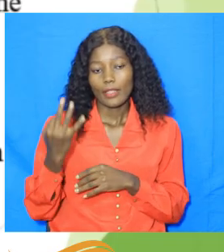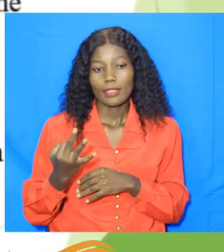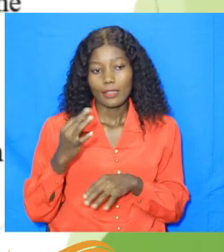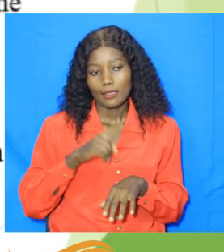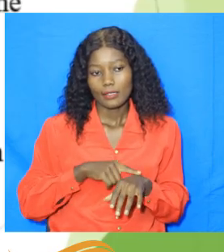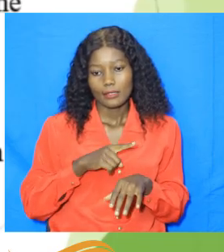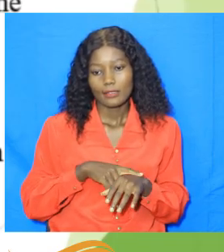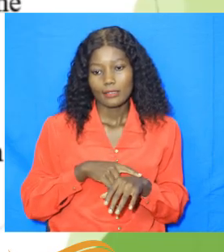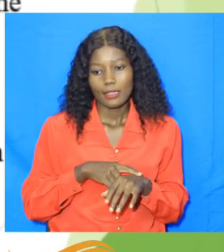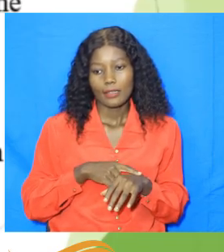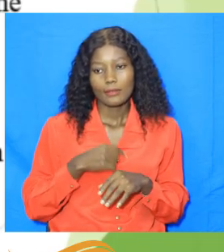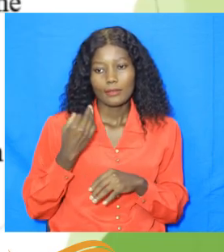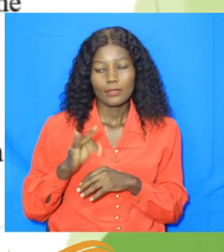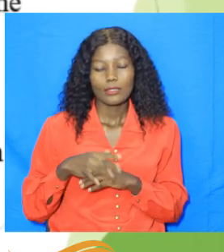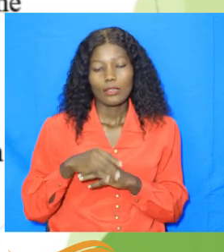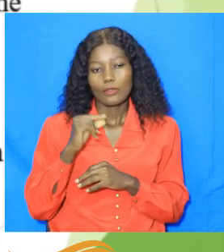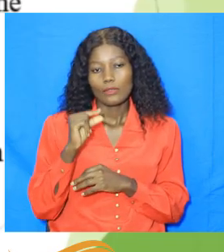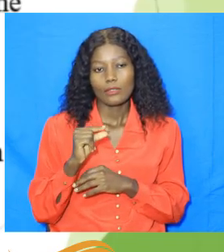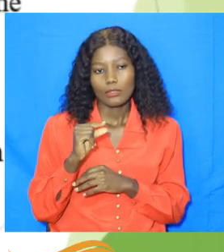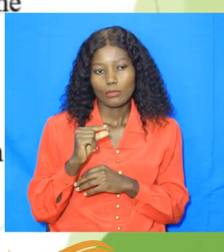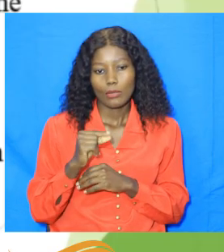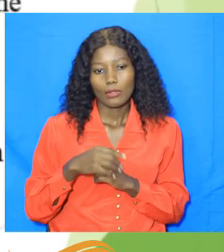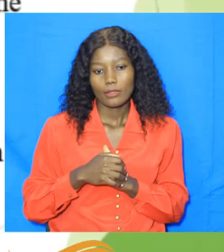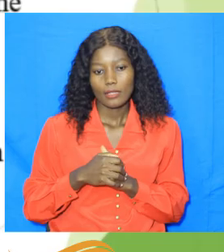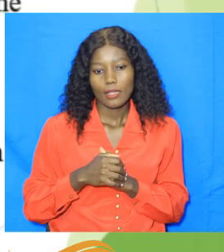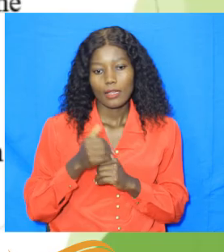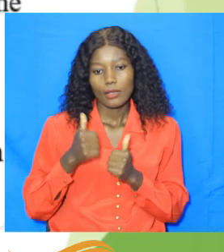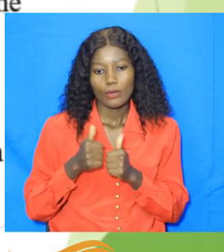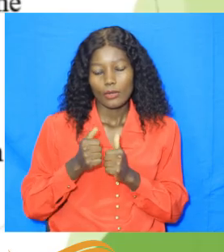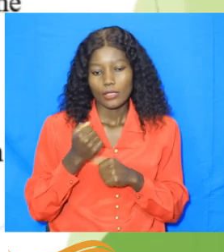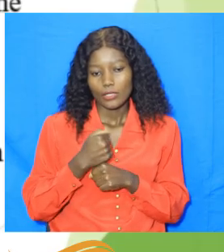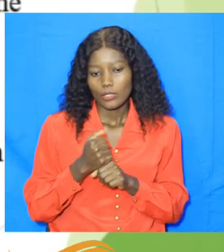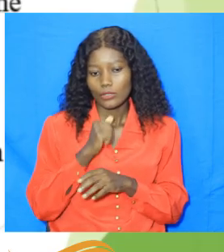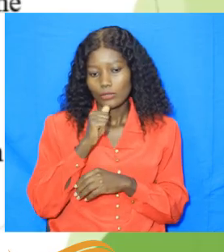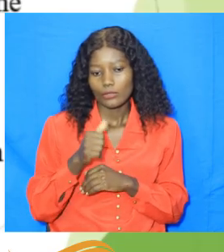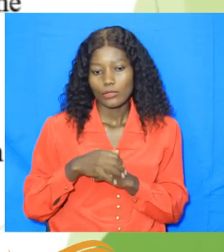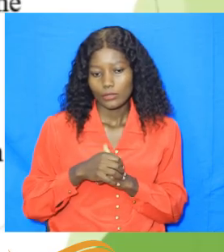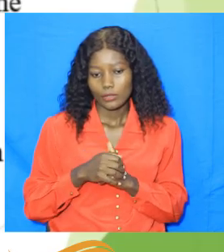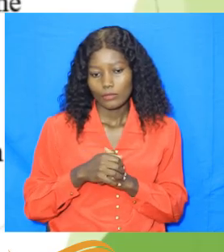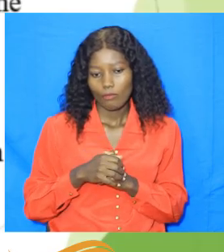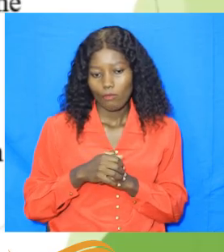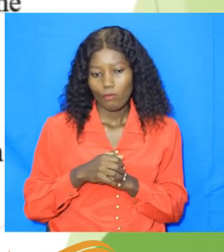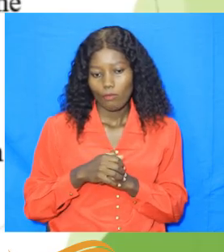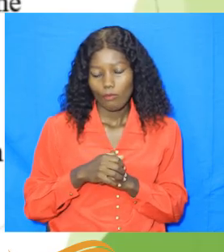for smaller infractions that do not um,